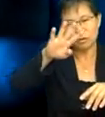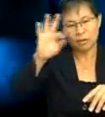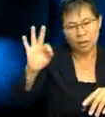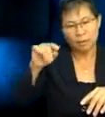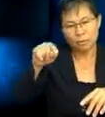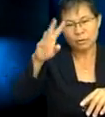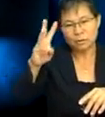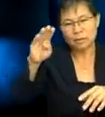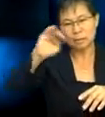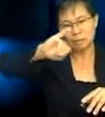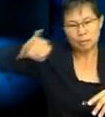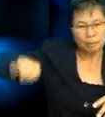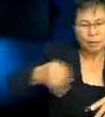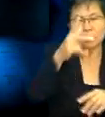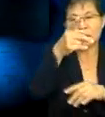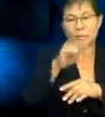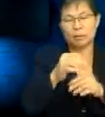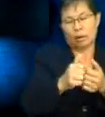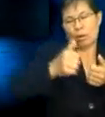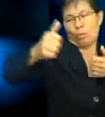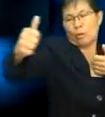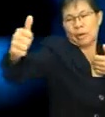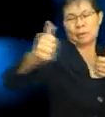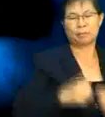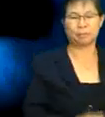149.6 million kilometers away.